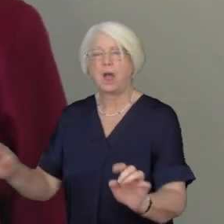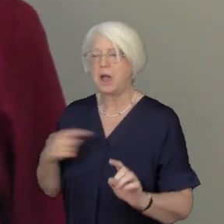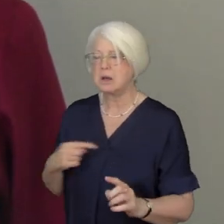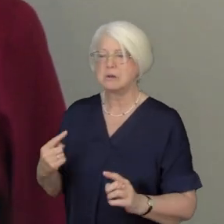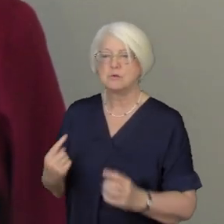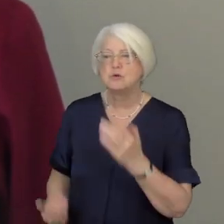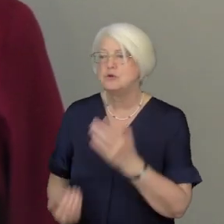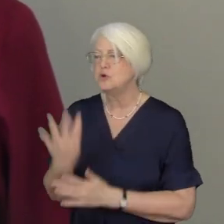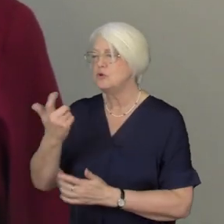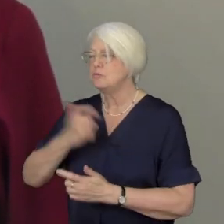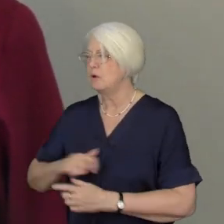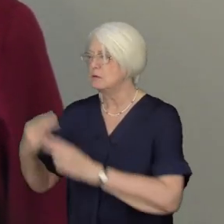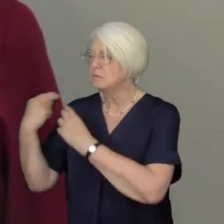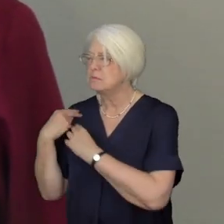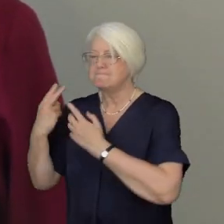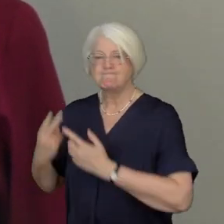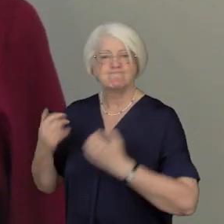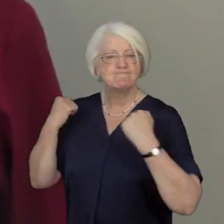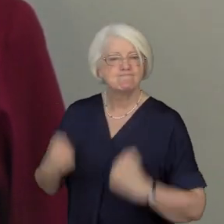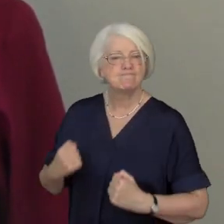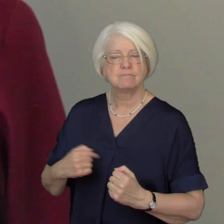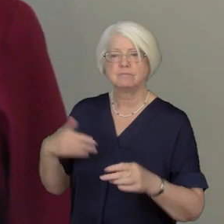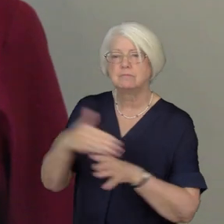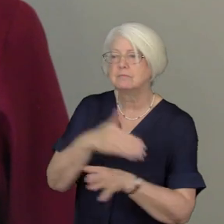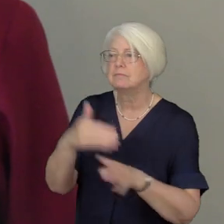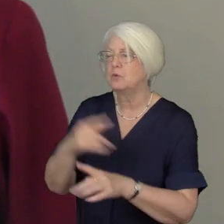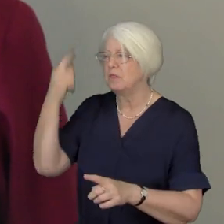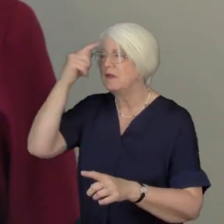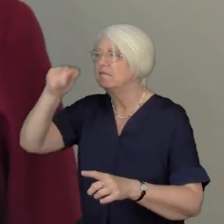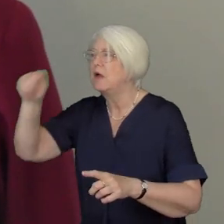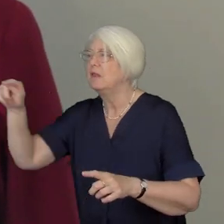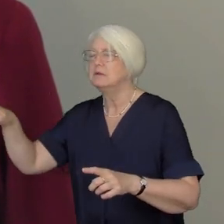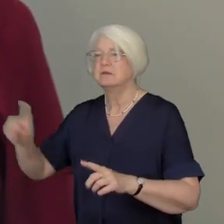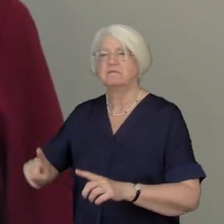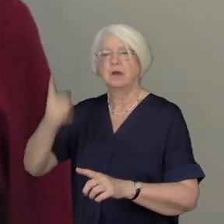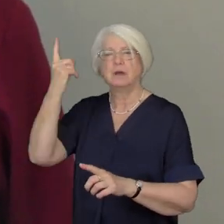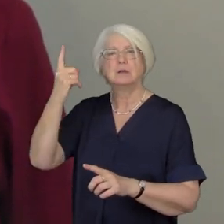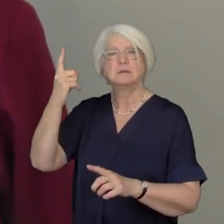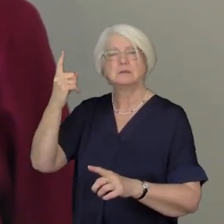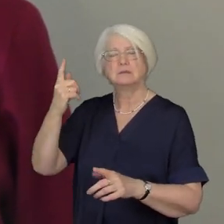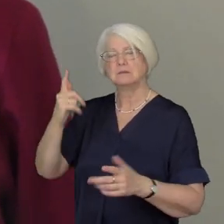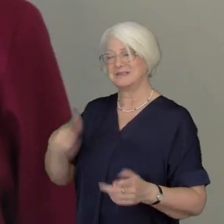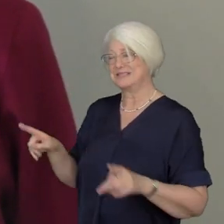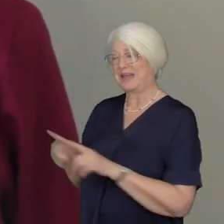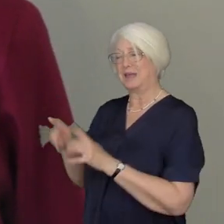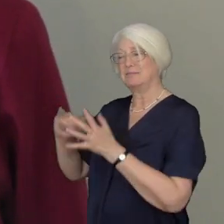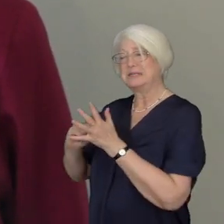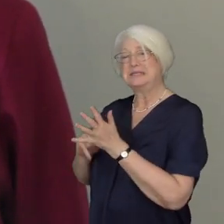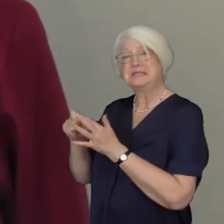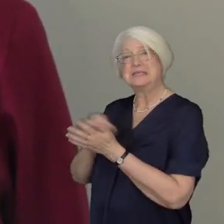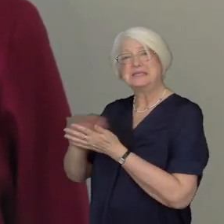had to step up to think of others before themselves, just as Stephen in our reading this morning did in the face of